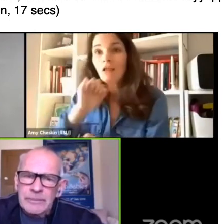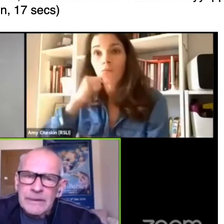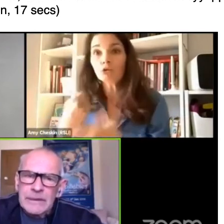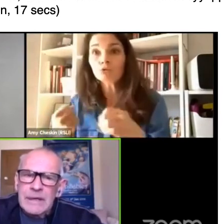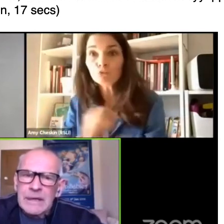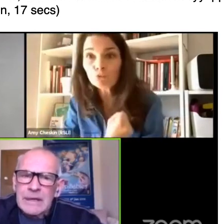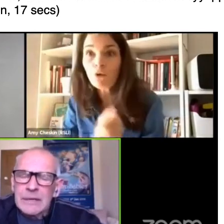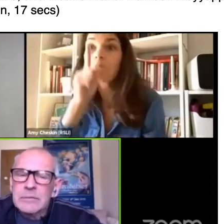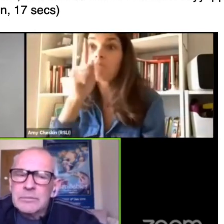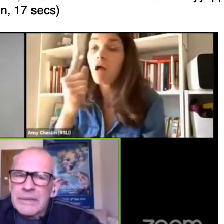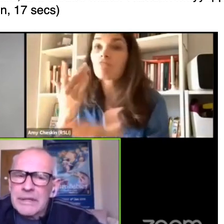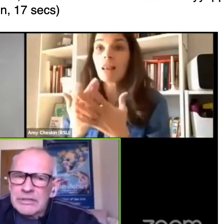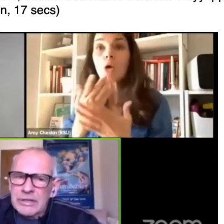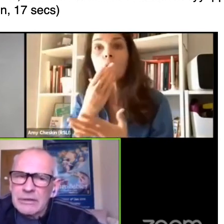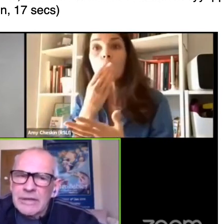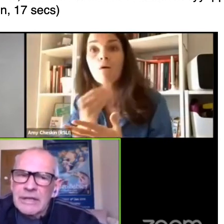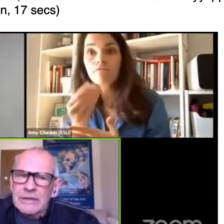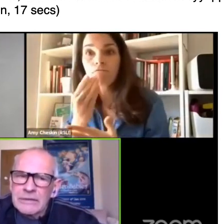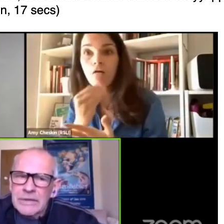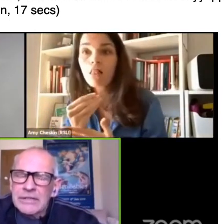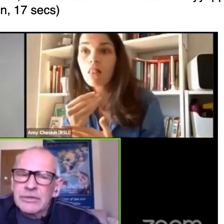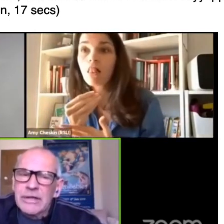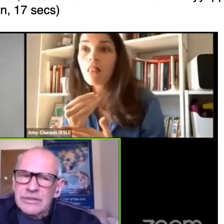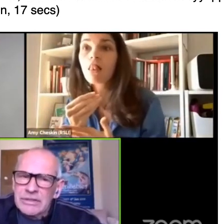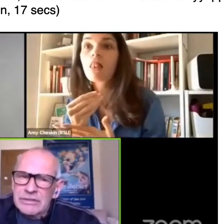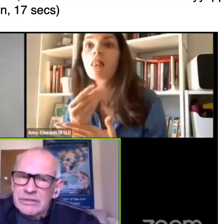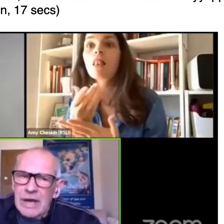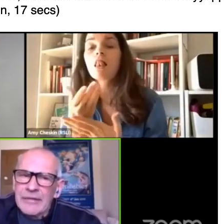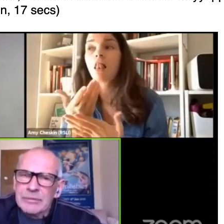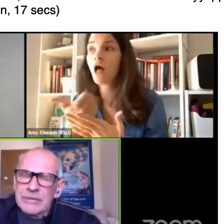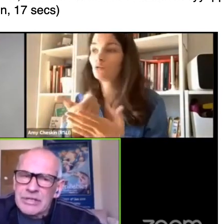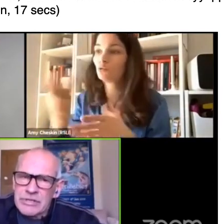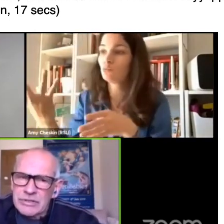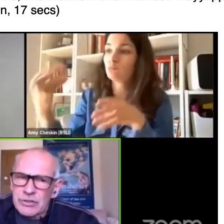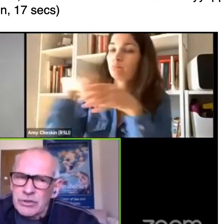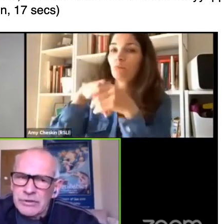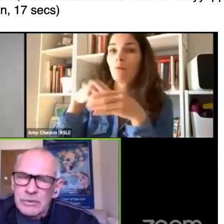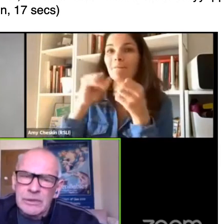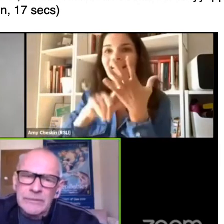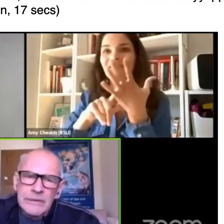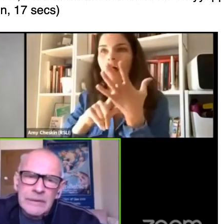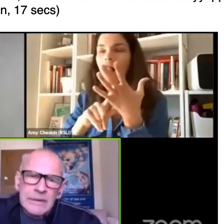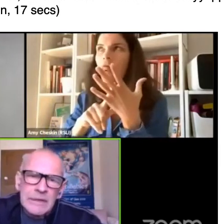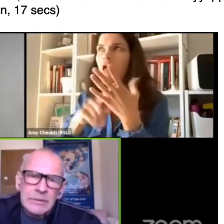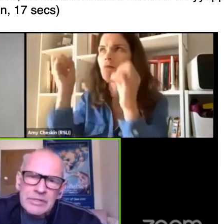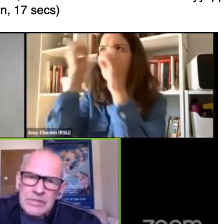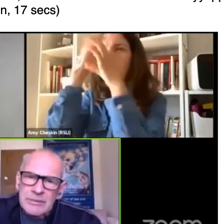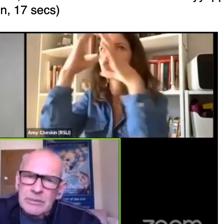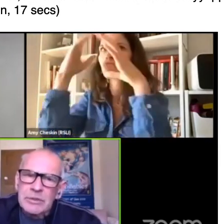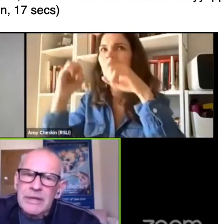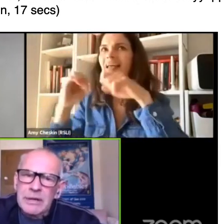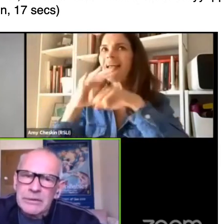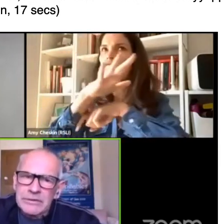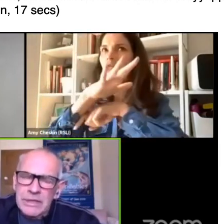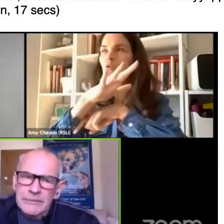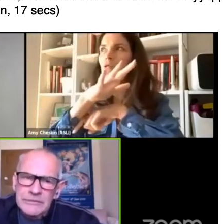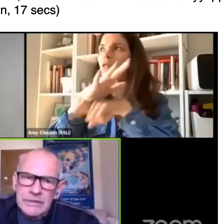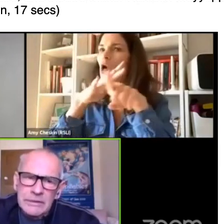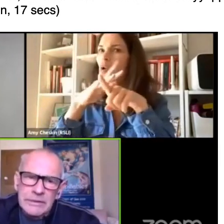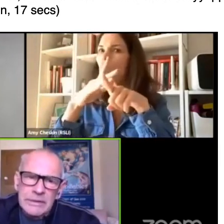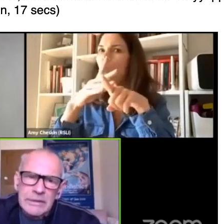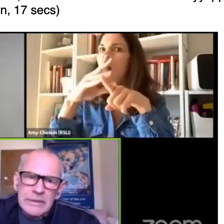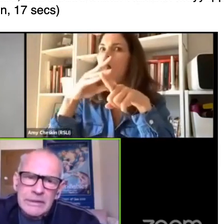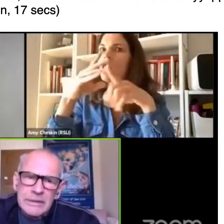of BSL integrated into other productions of the Tron as well, which is something we do now all the time.